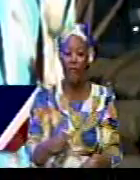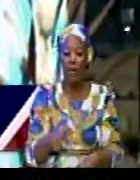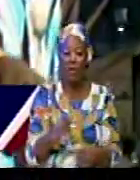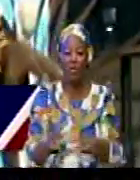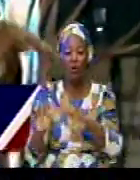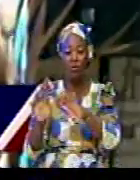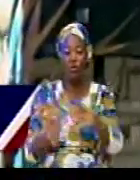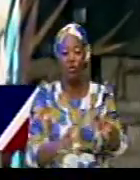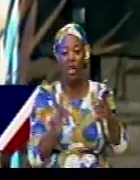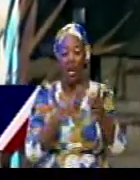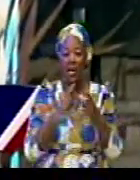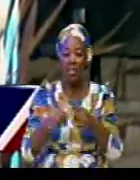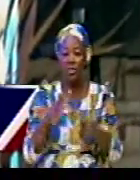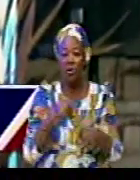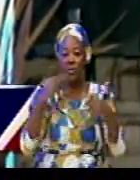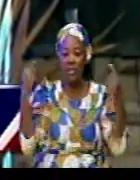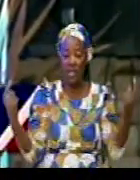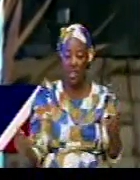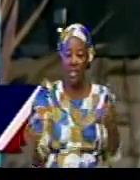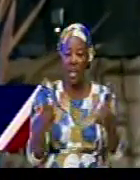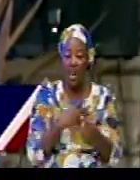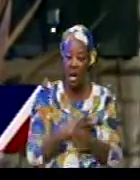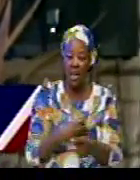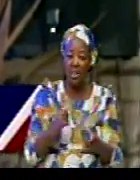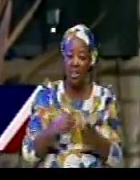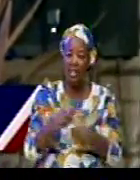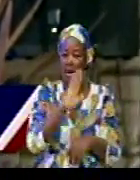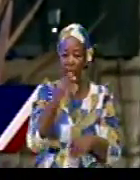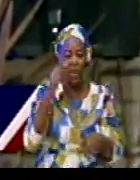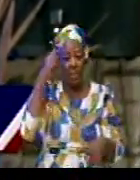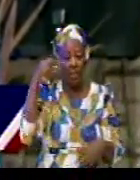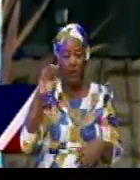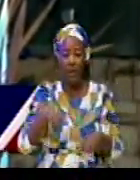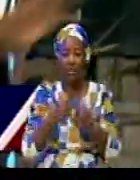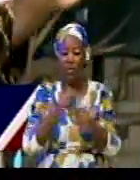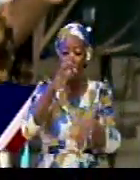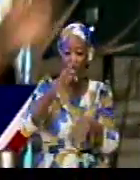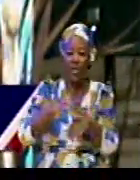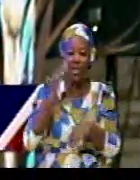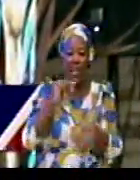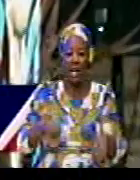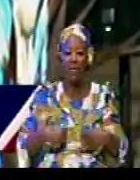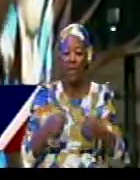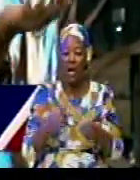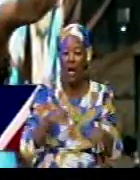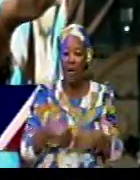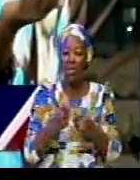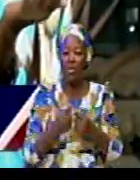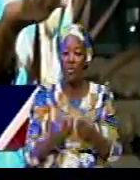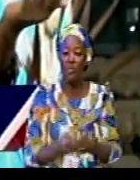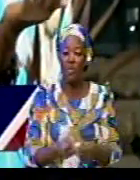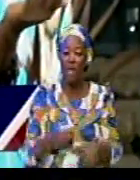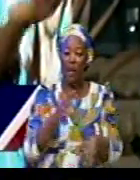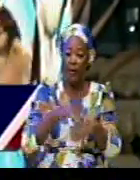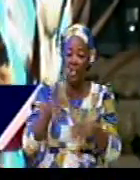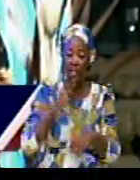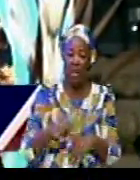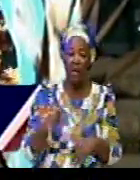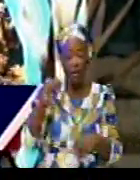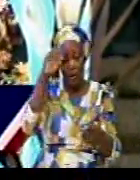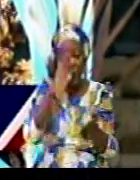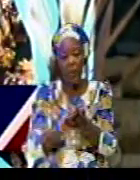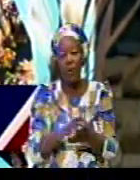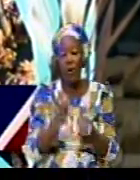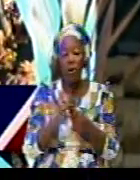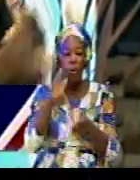of iniquity and transgression. And they don't think about how it will affect their lives, how it will affect